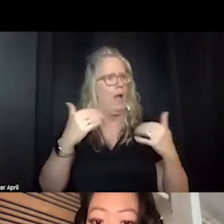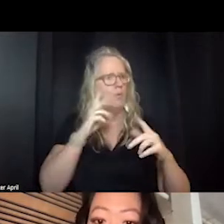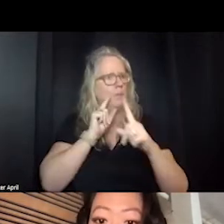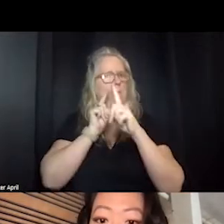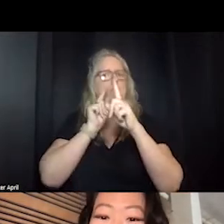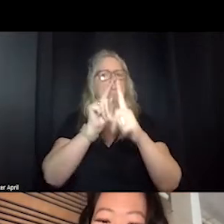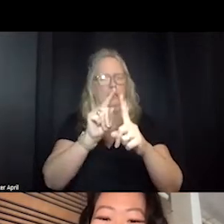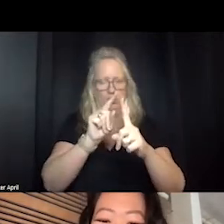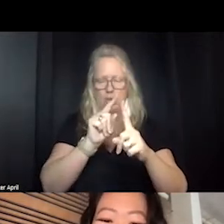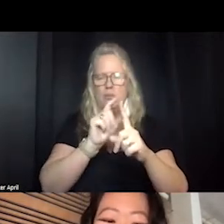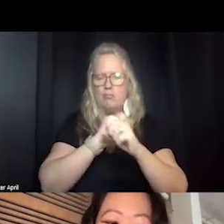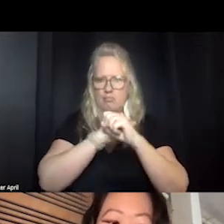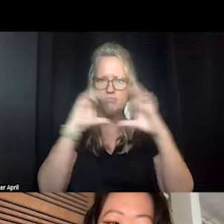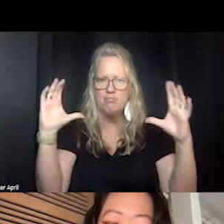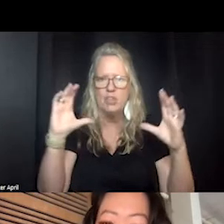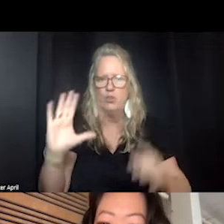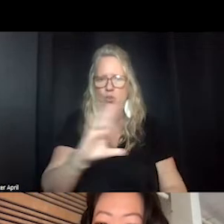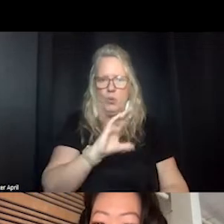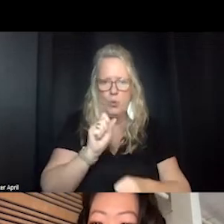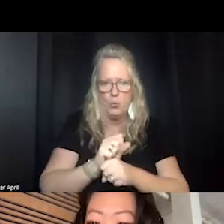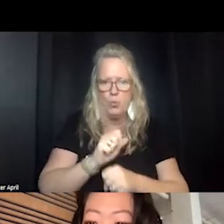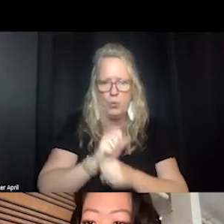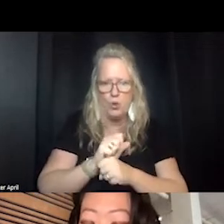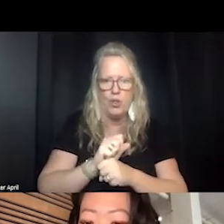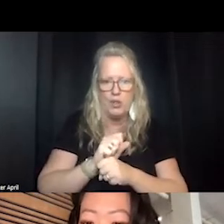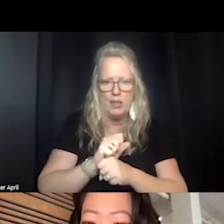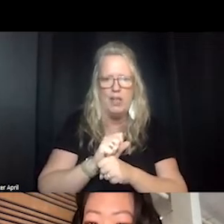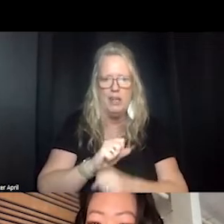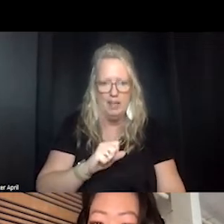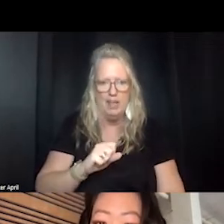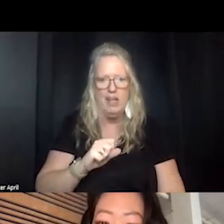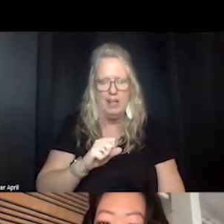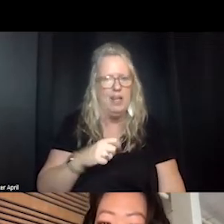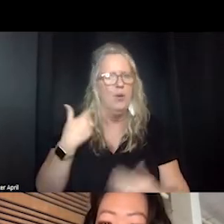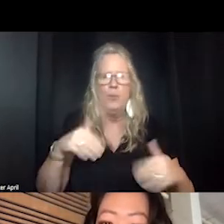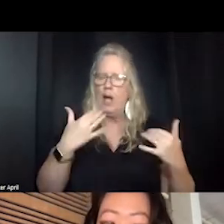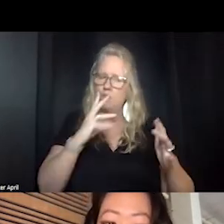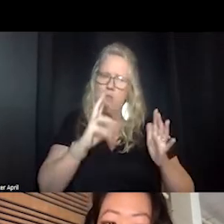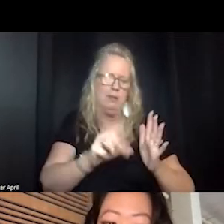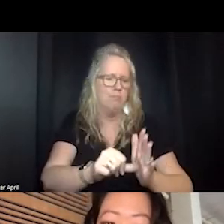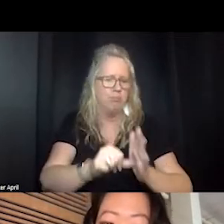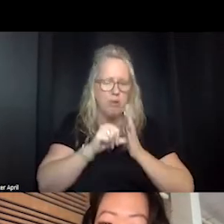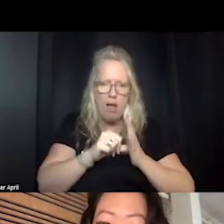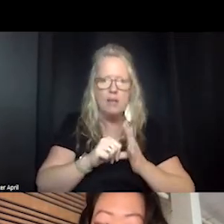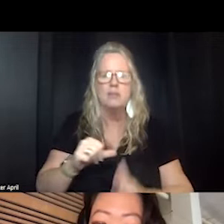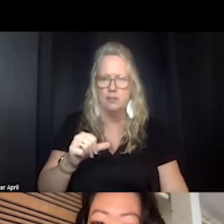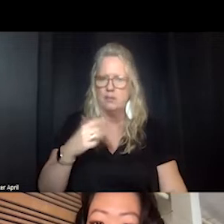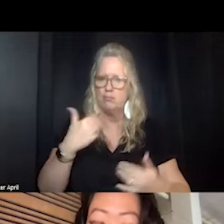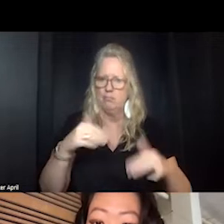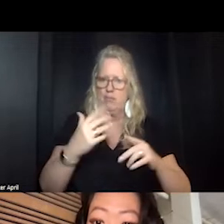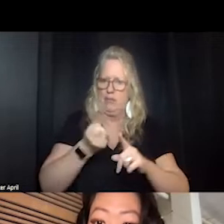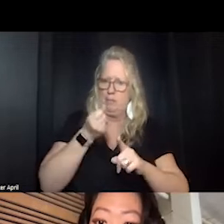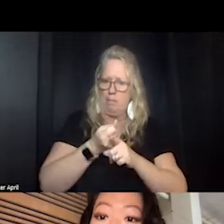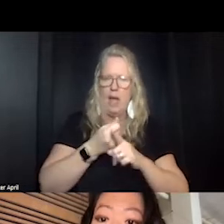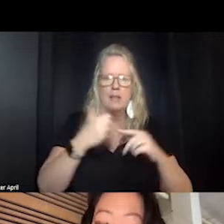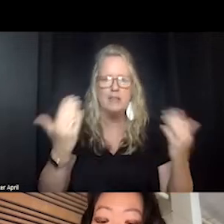that's driving the work. And just impressed by the impact that this is